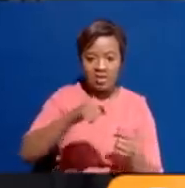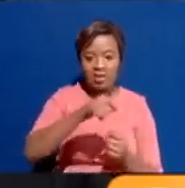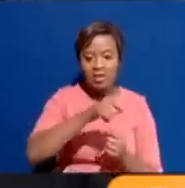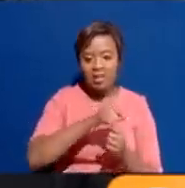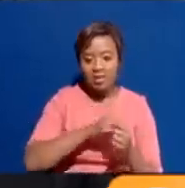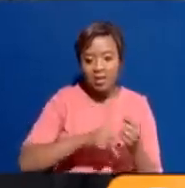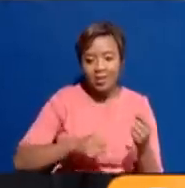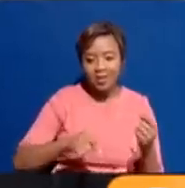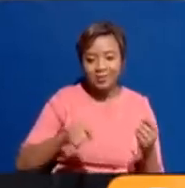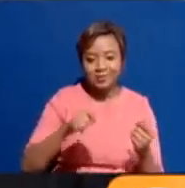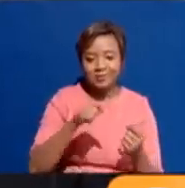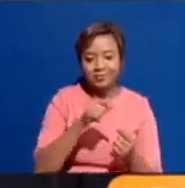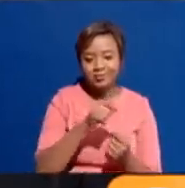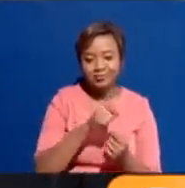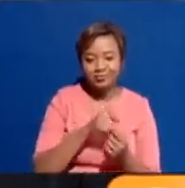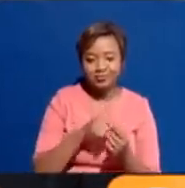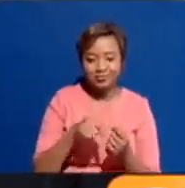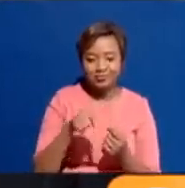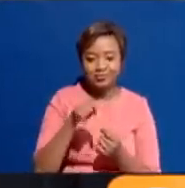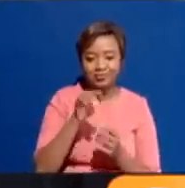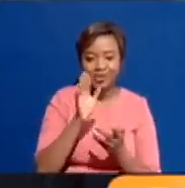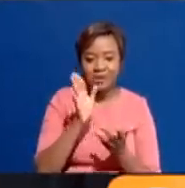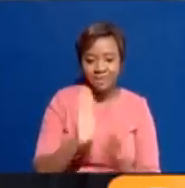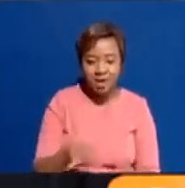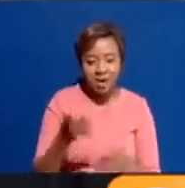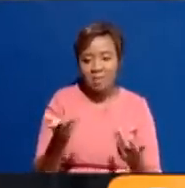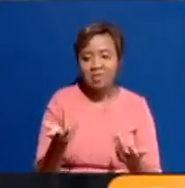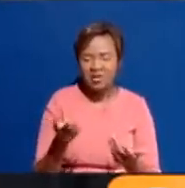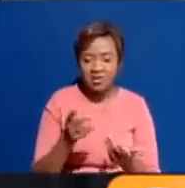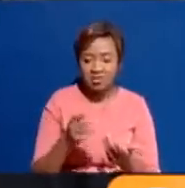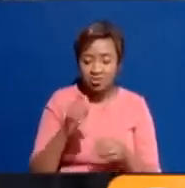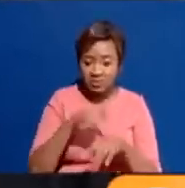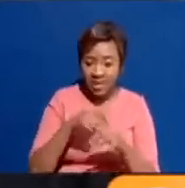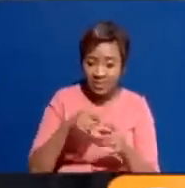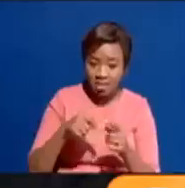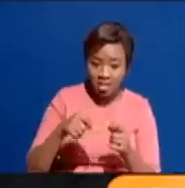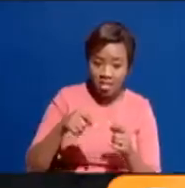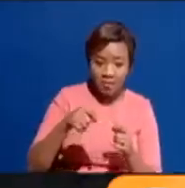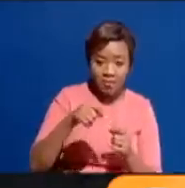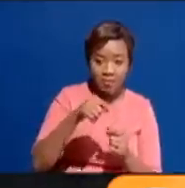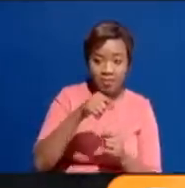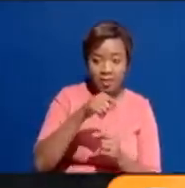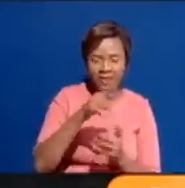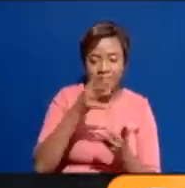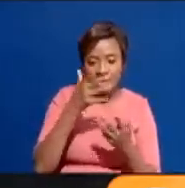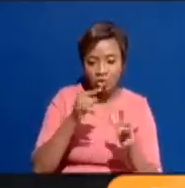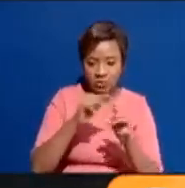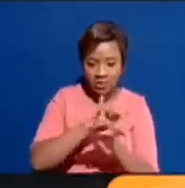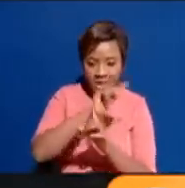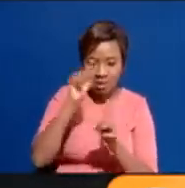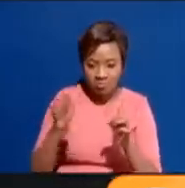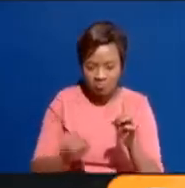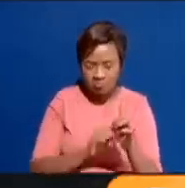the satellite starts to slow down. And as soon as you start to slow down, you start to lose the altitude of your orbit, which is what is called orbit